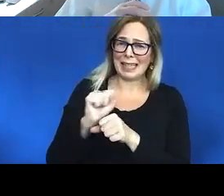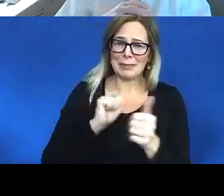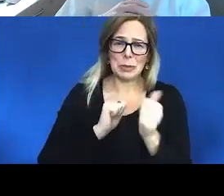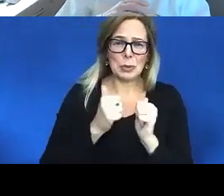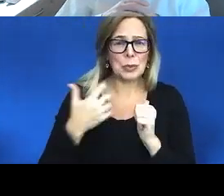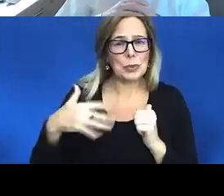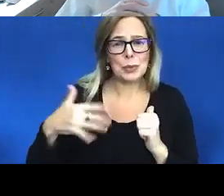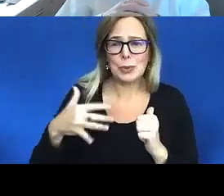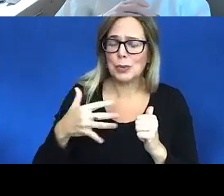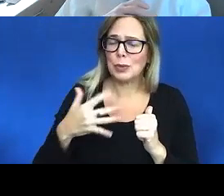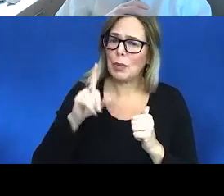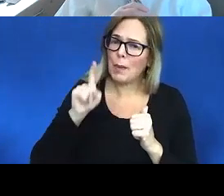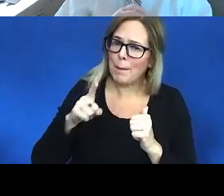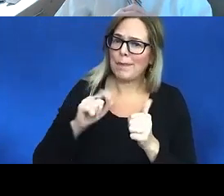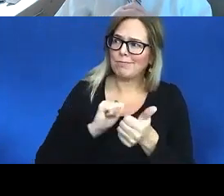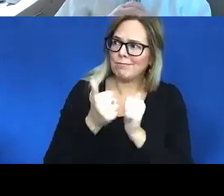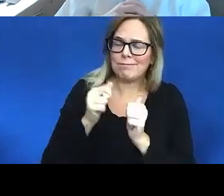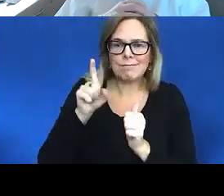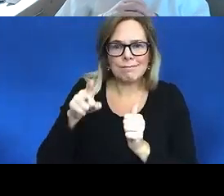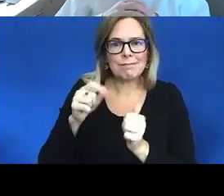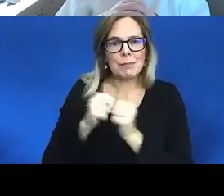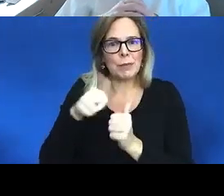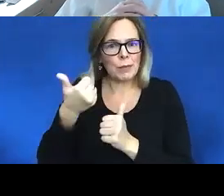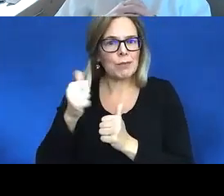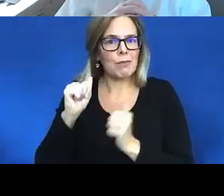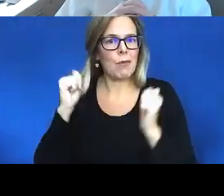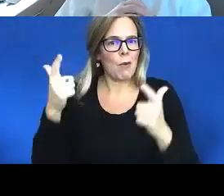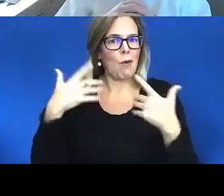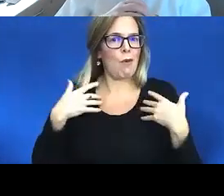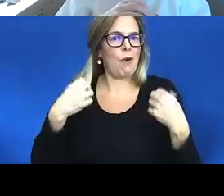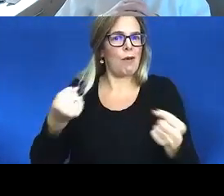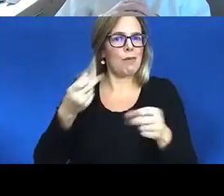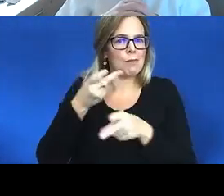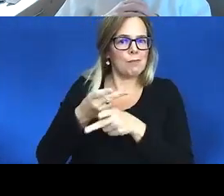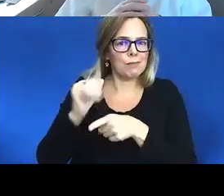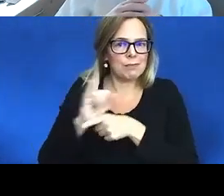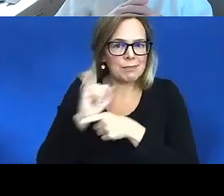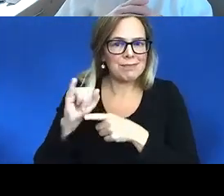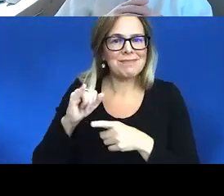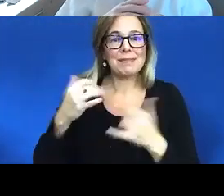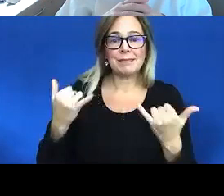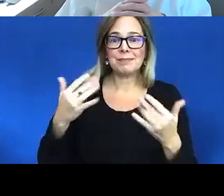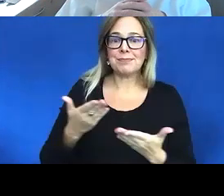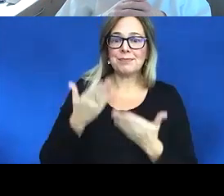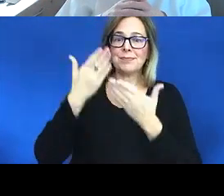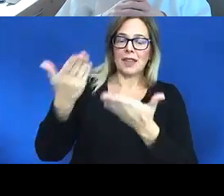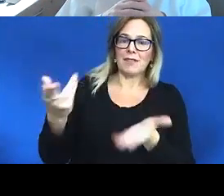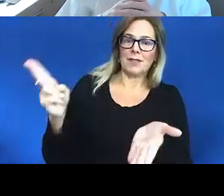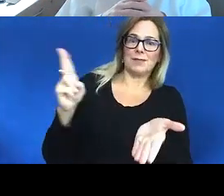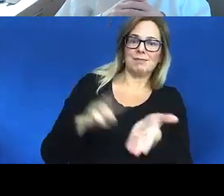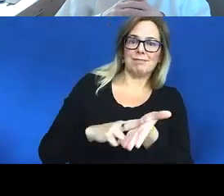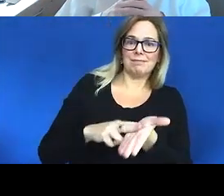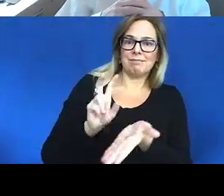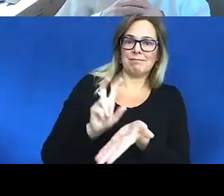have to keep up, and we will. And in terms of recruitment efforts, we've authorized signing bonuses for select mission critical